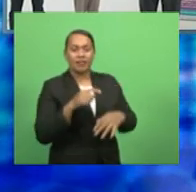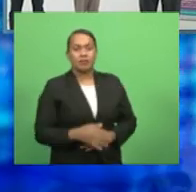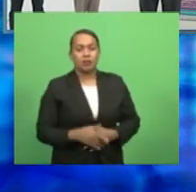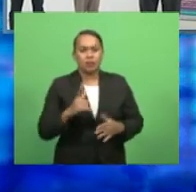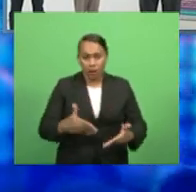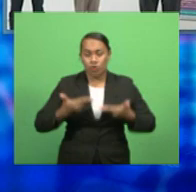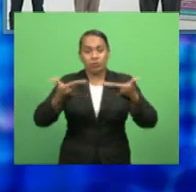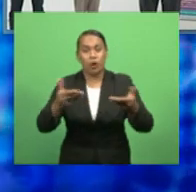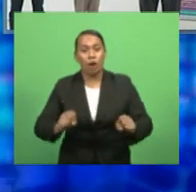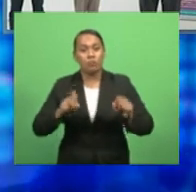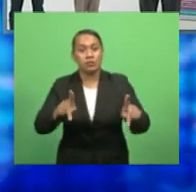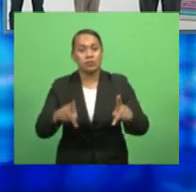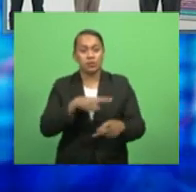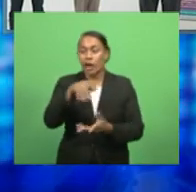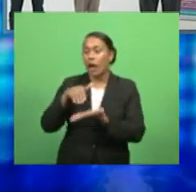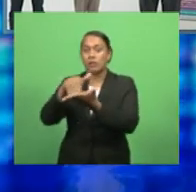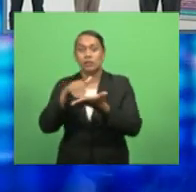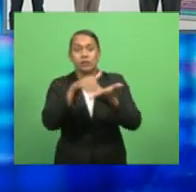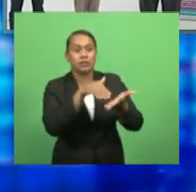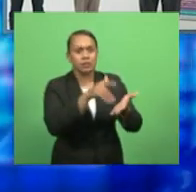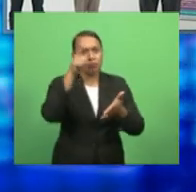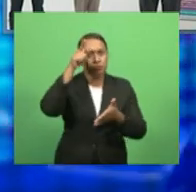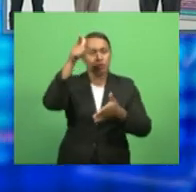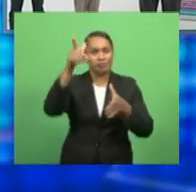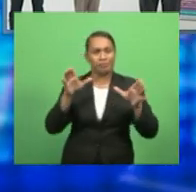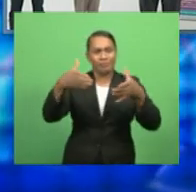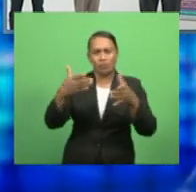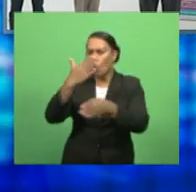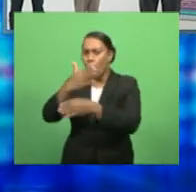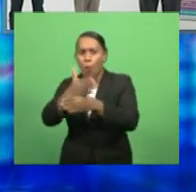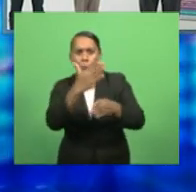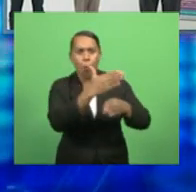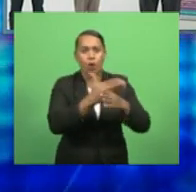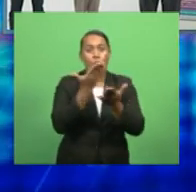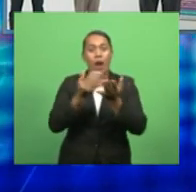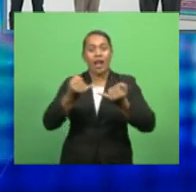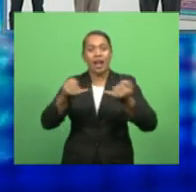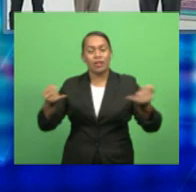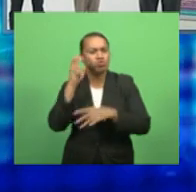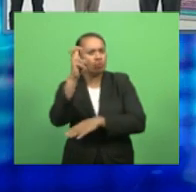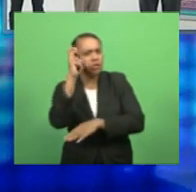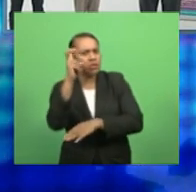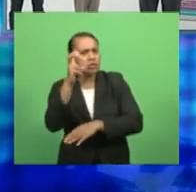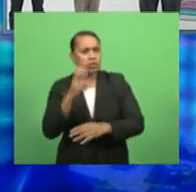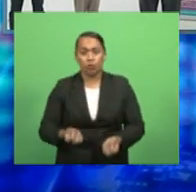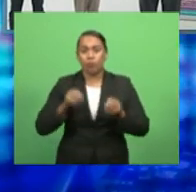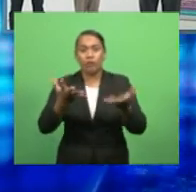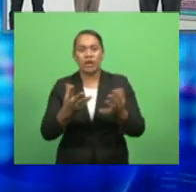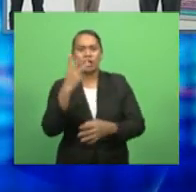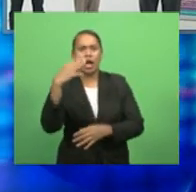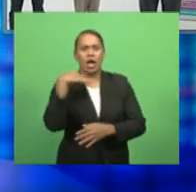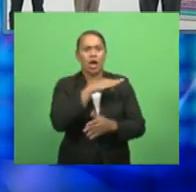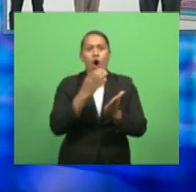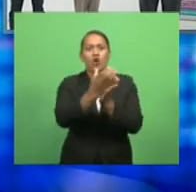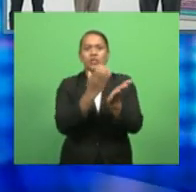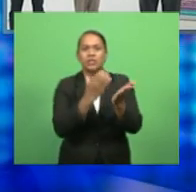economic slowdown due to the COVID-19 pandemic. The online training platforms offers 300 courses that the Fijian workforce can access